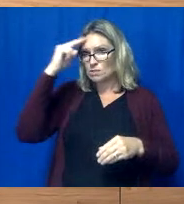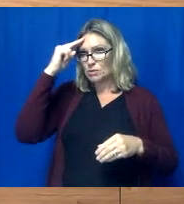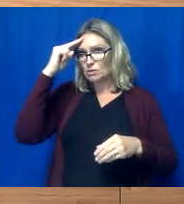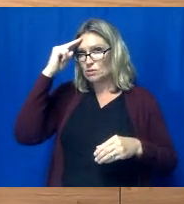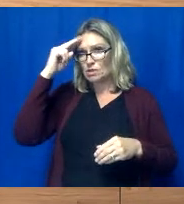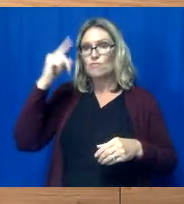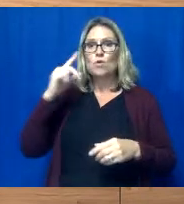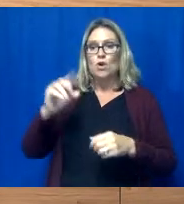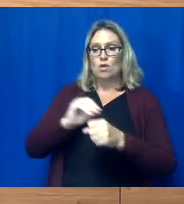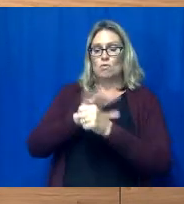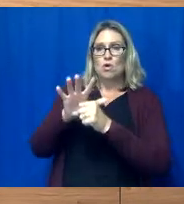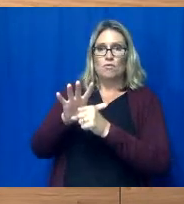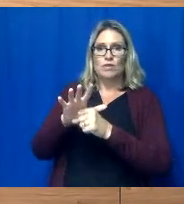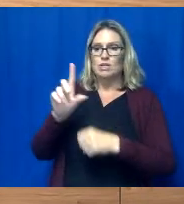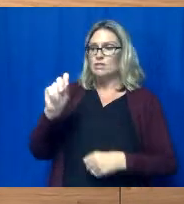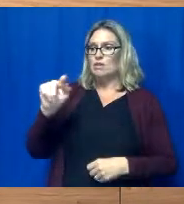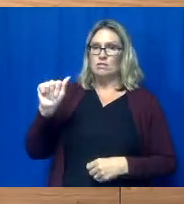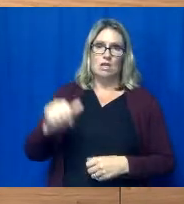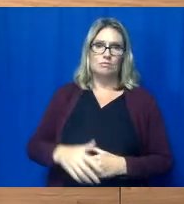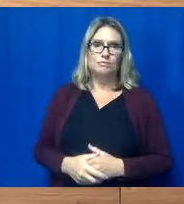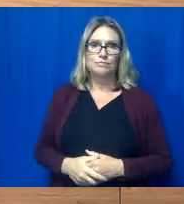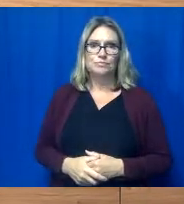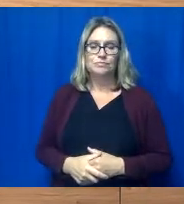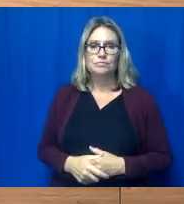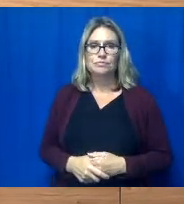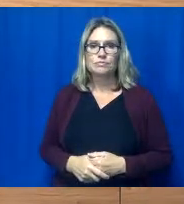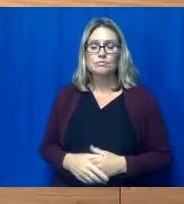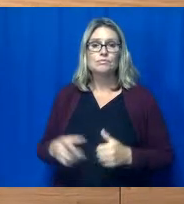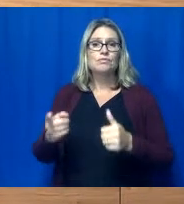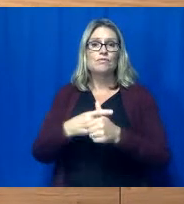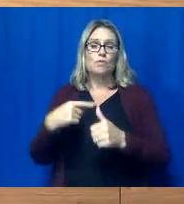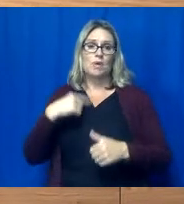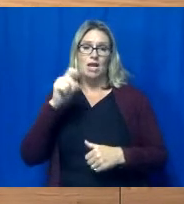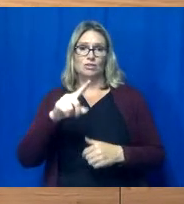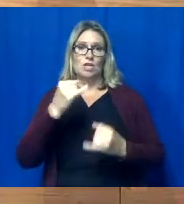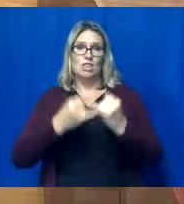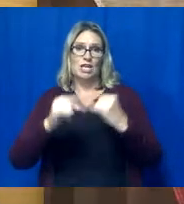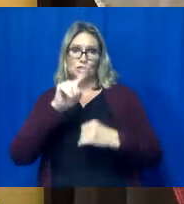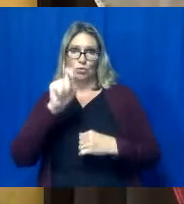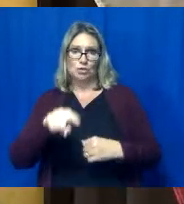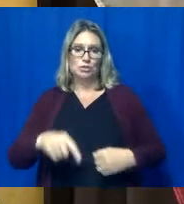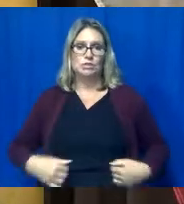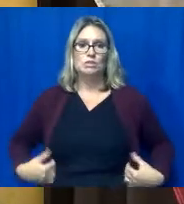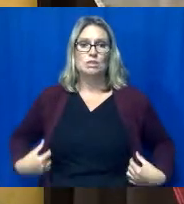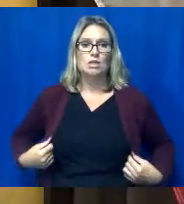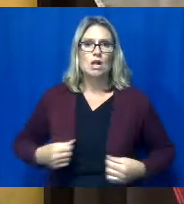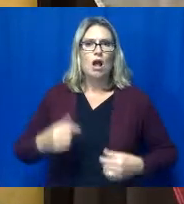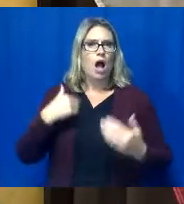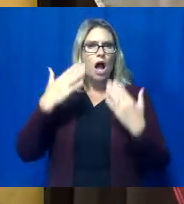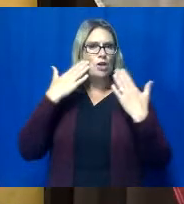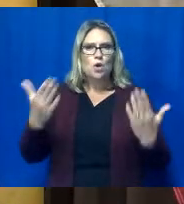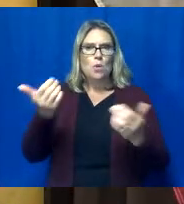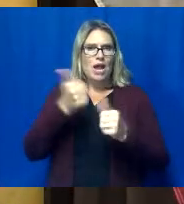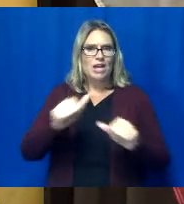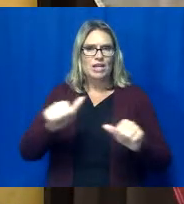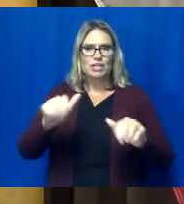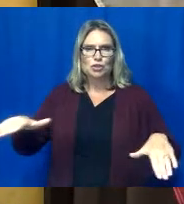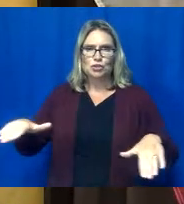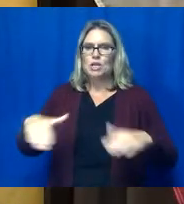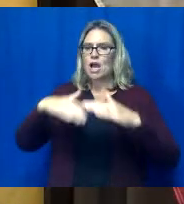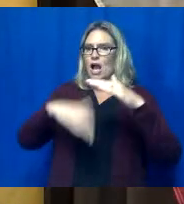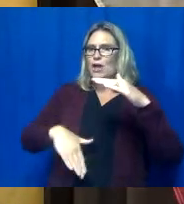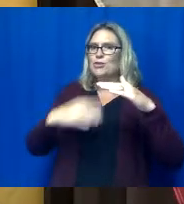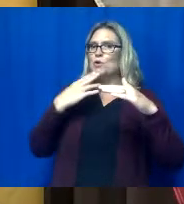COVID-19? Well, first, to answer your last question, I'm not aware of any children under 12 hospitalized in